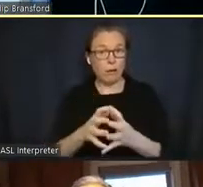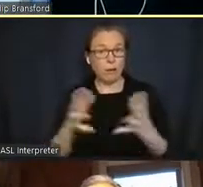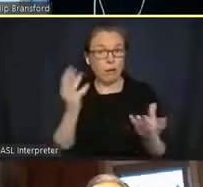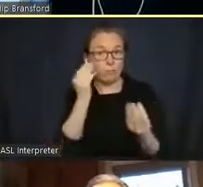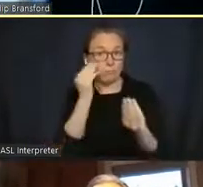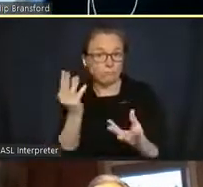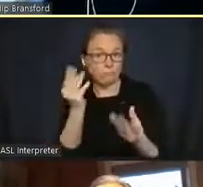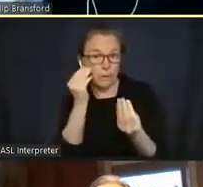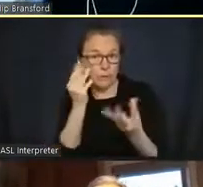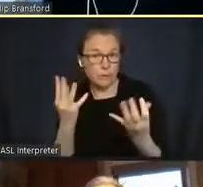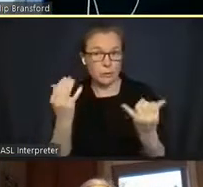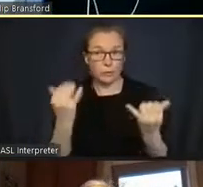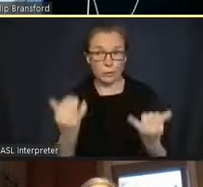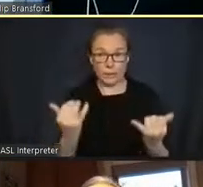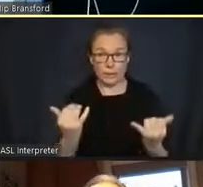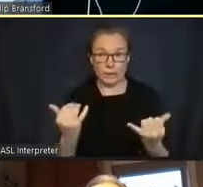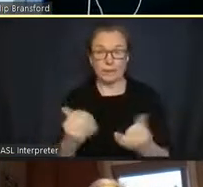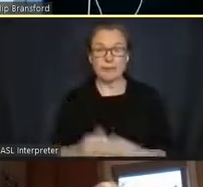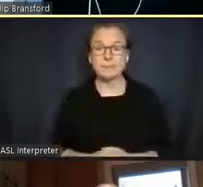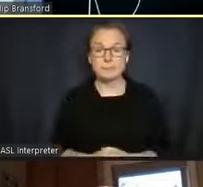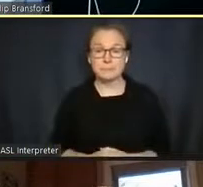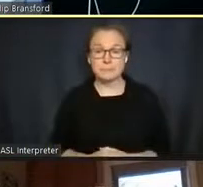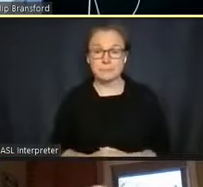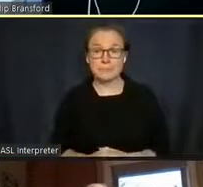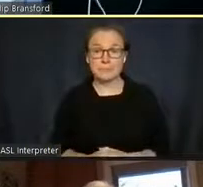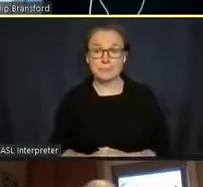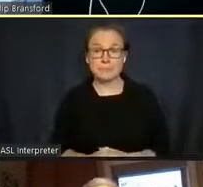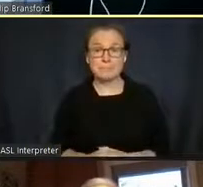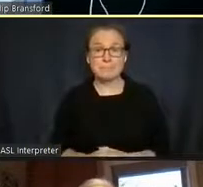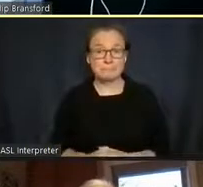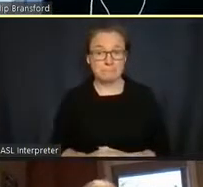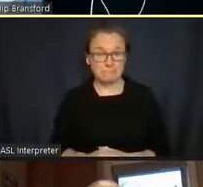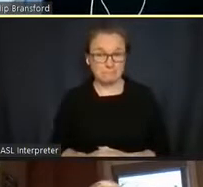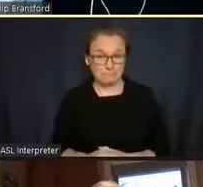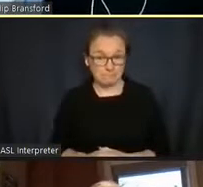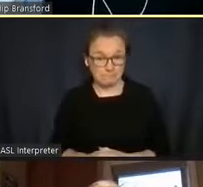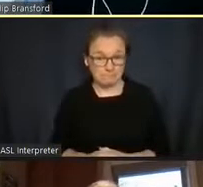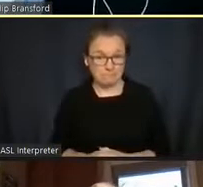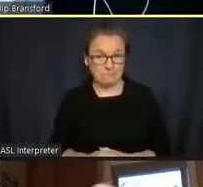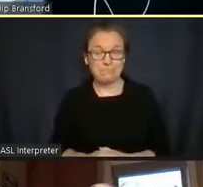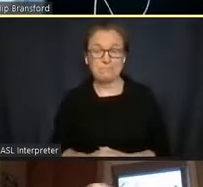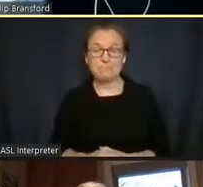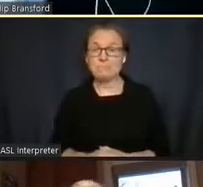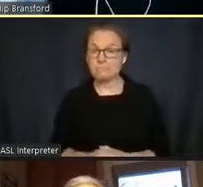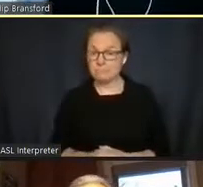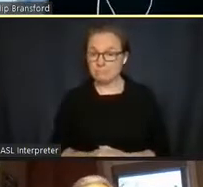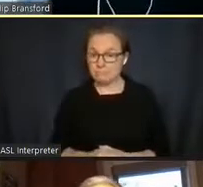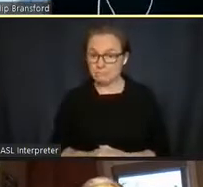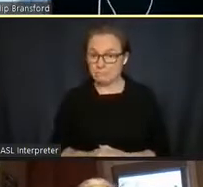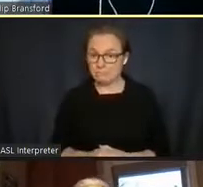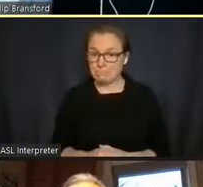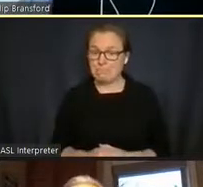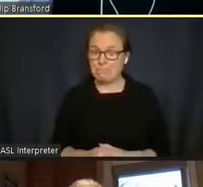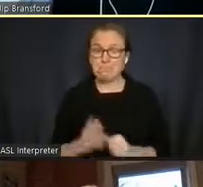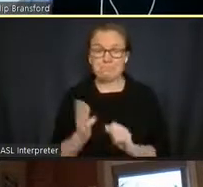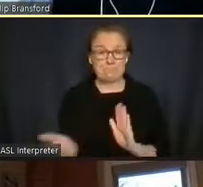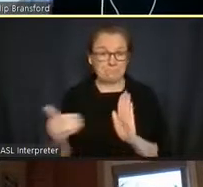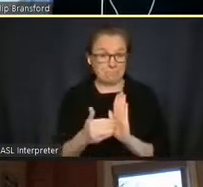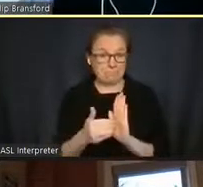this evening. And as Victor said, there's a way to right now go to